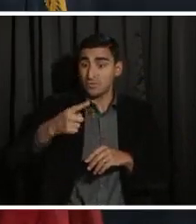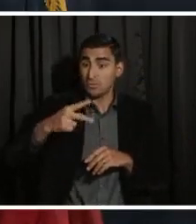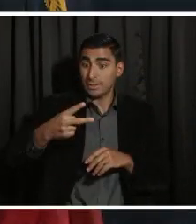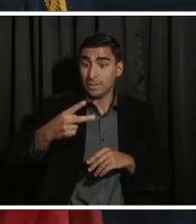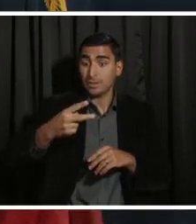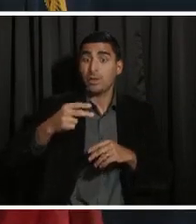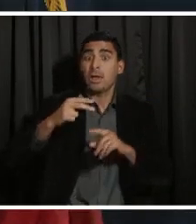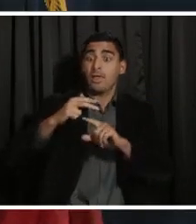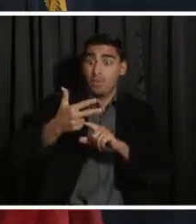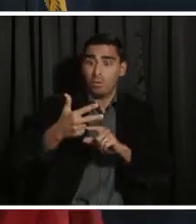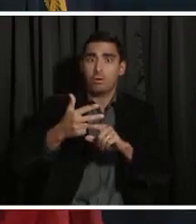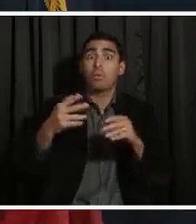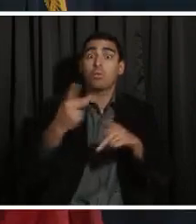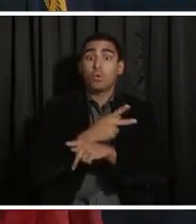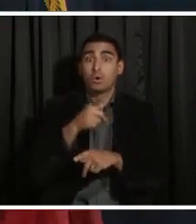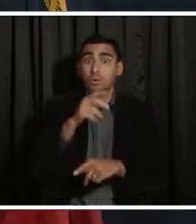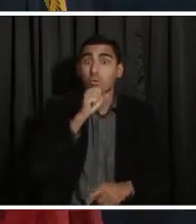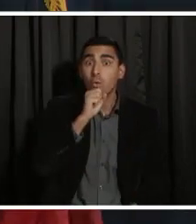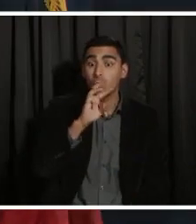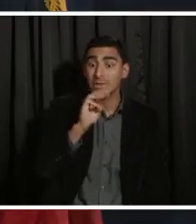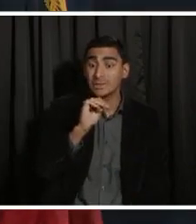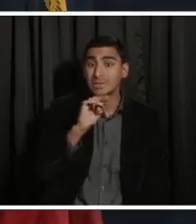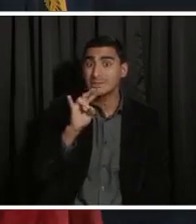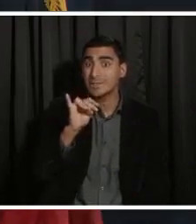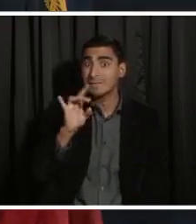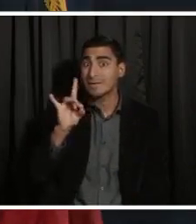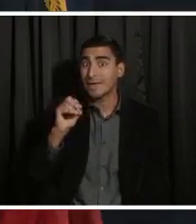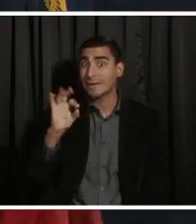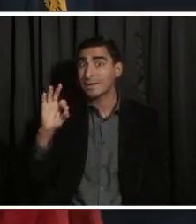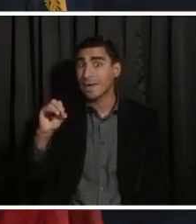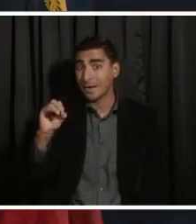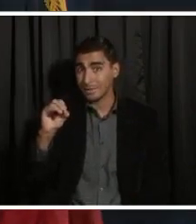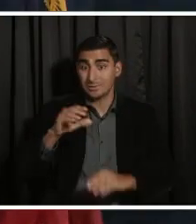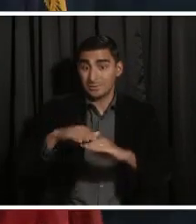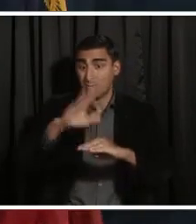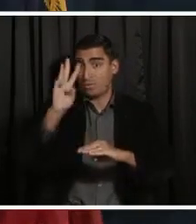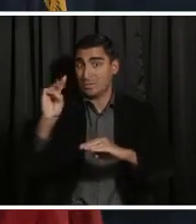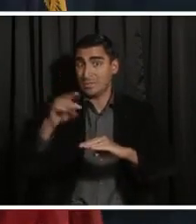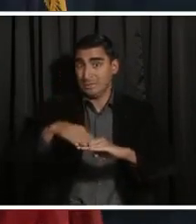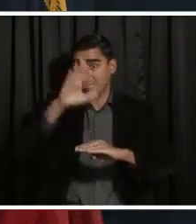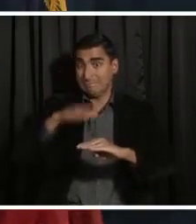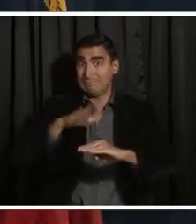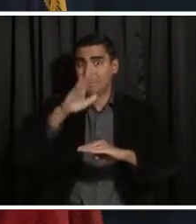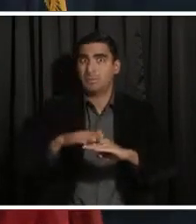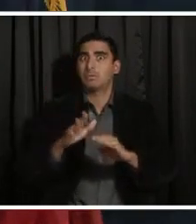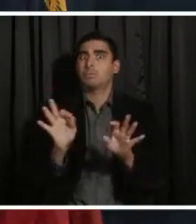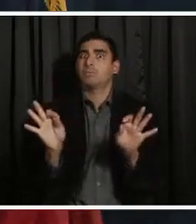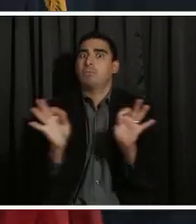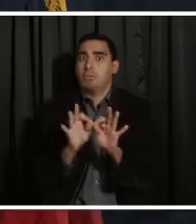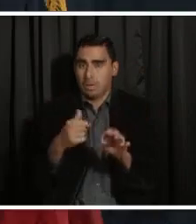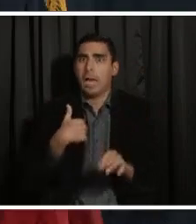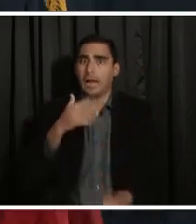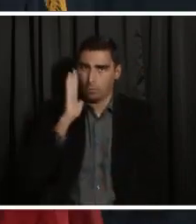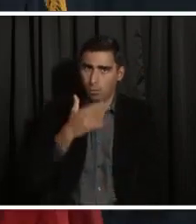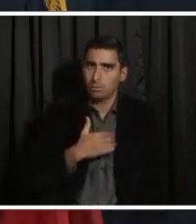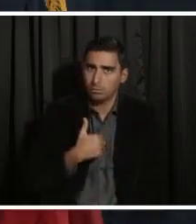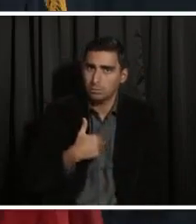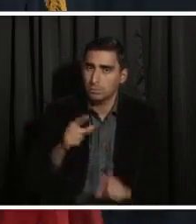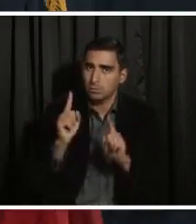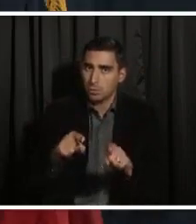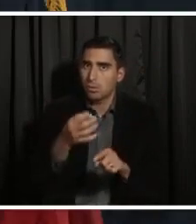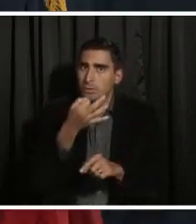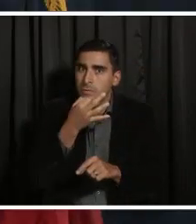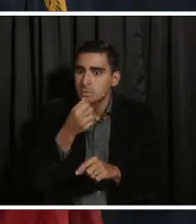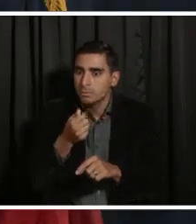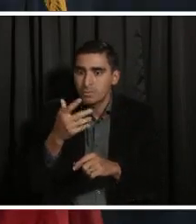60s, 70s, 80s, 90s, get it now. Any age, get it now. I'll be getting mine in the next few days. My parents had got it